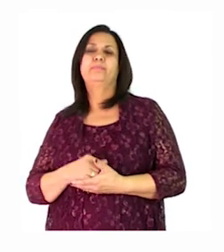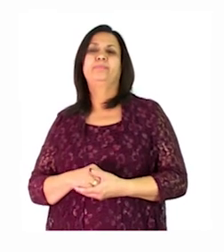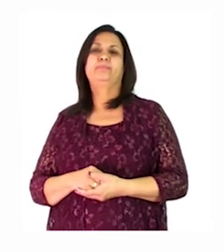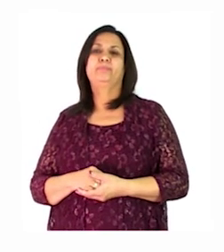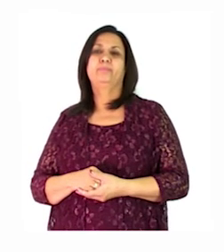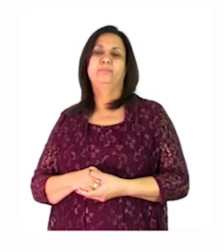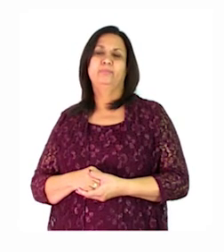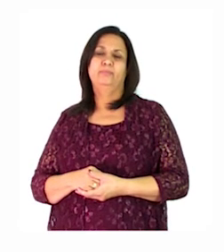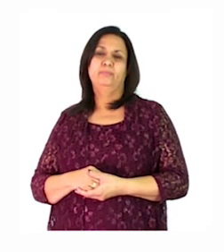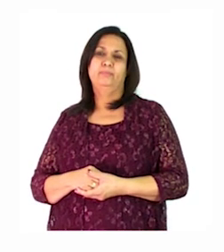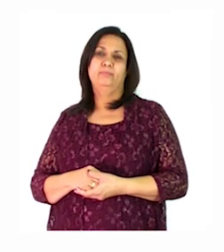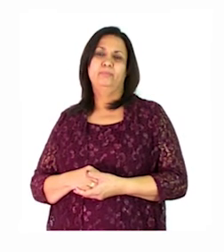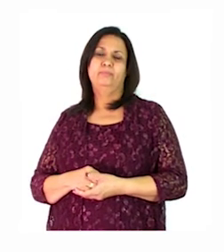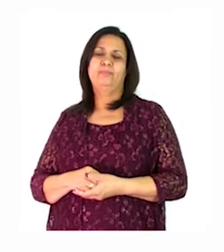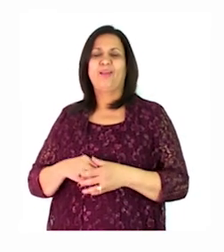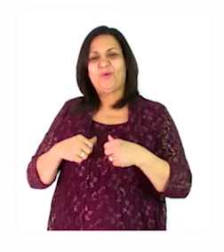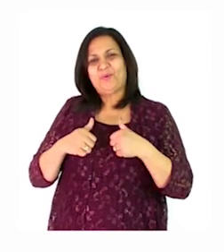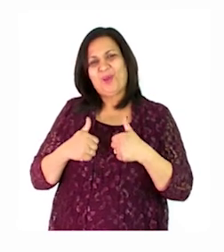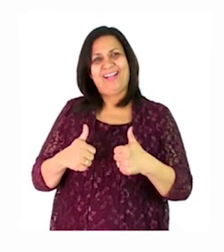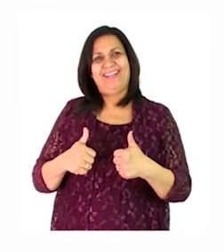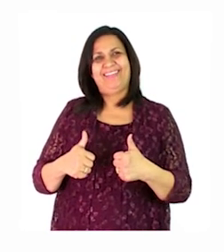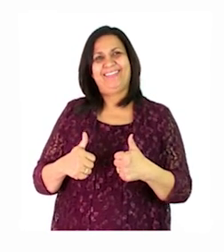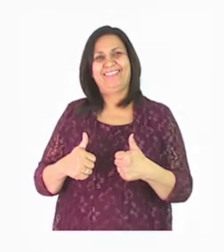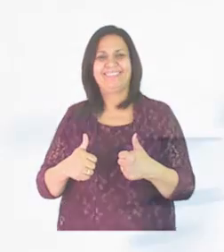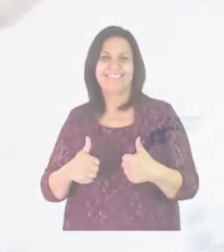sign. So well done, boys and girls.